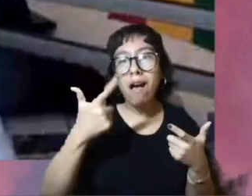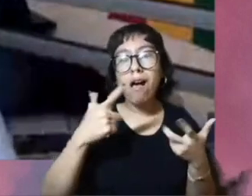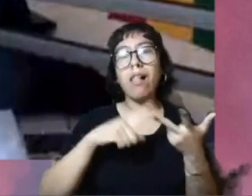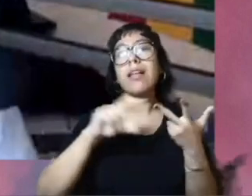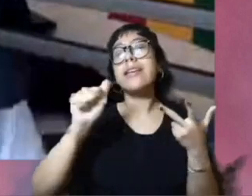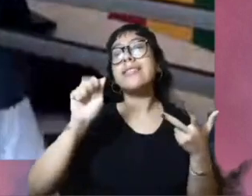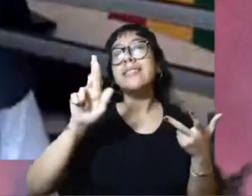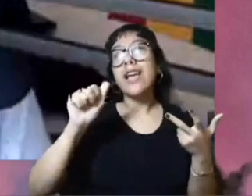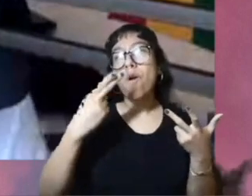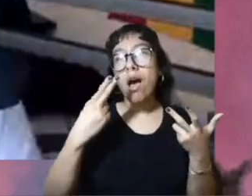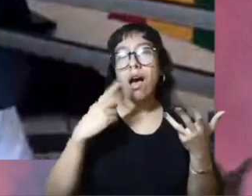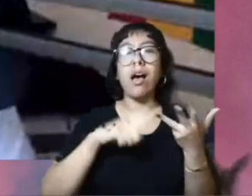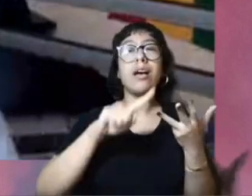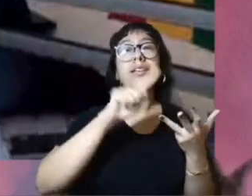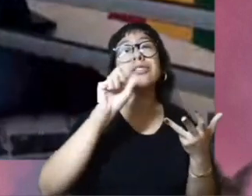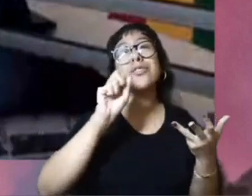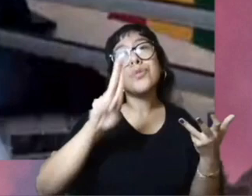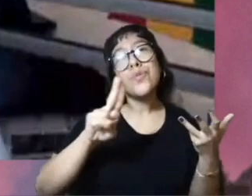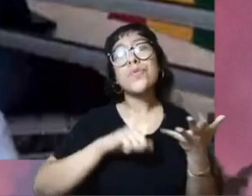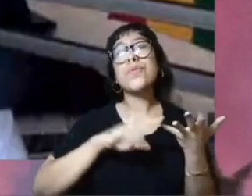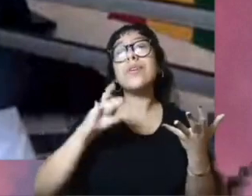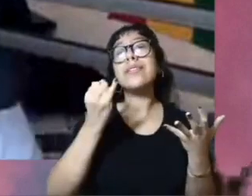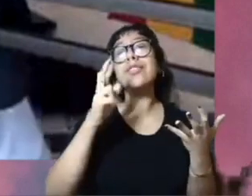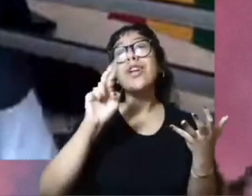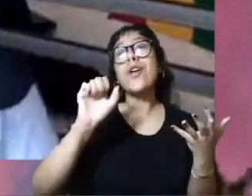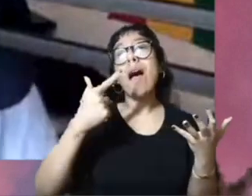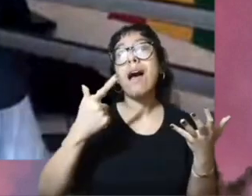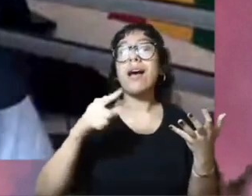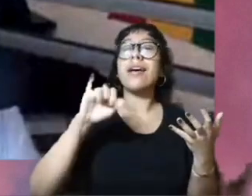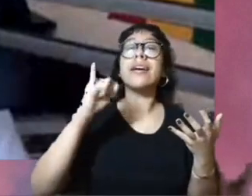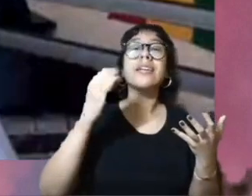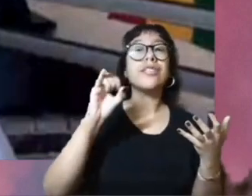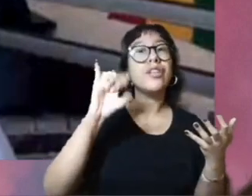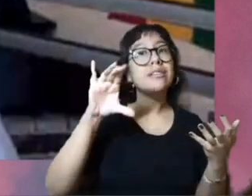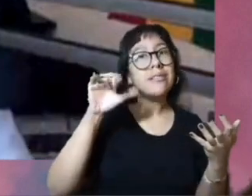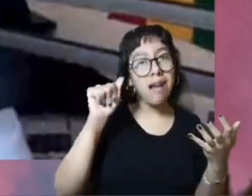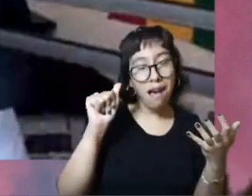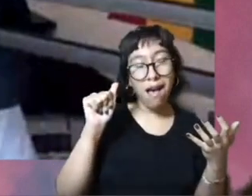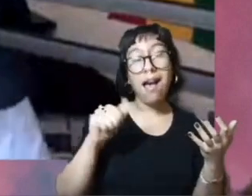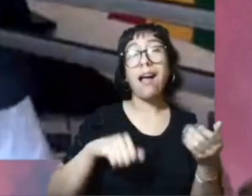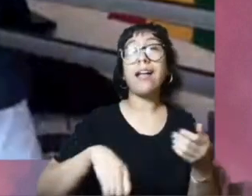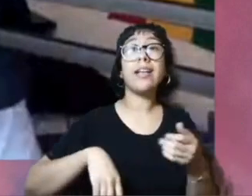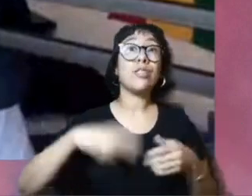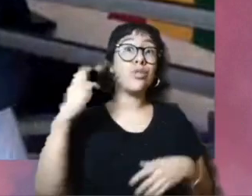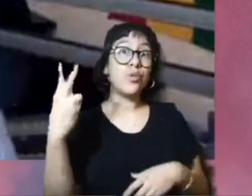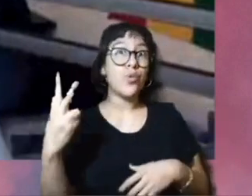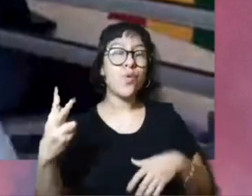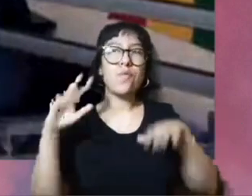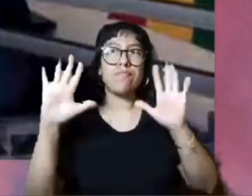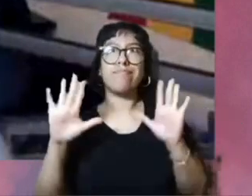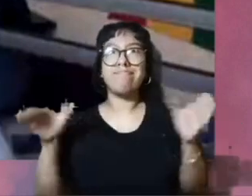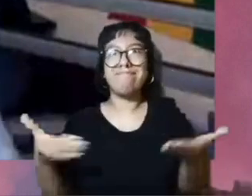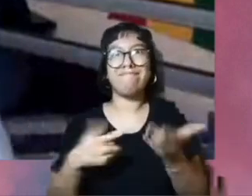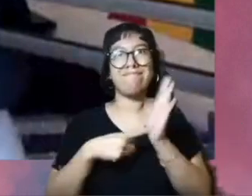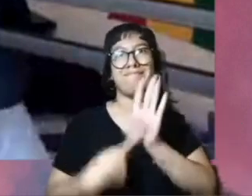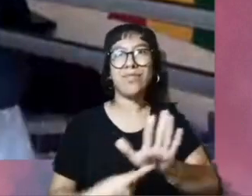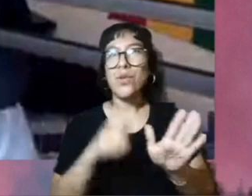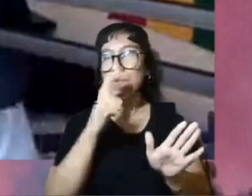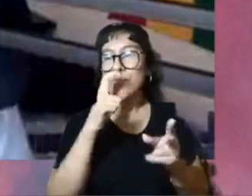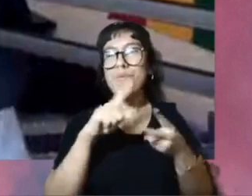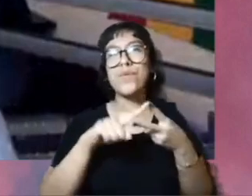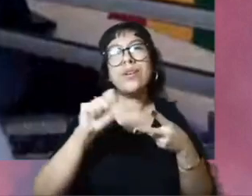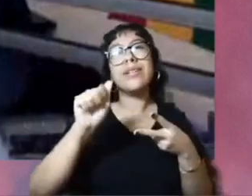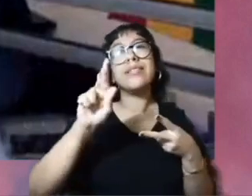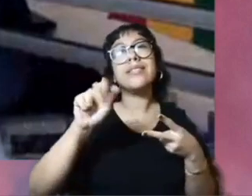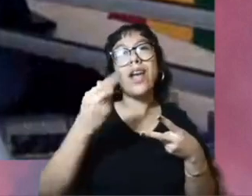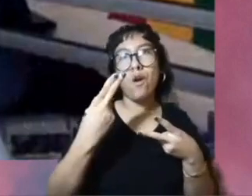Abbas, Zuhair Musa, Jaira Dang, and Jessica Vallon, as well as our two incredible features, Sarah Kay and Nate